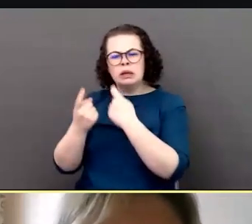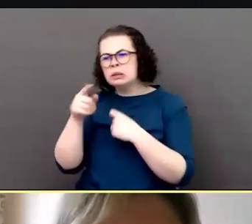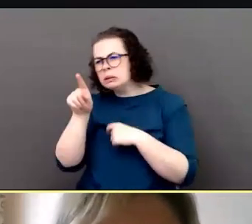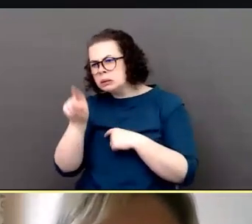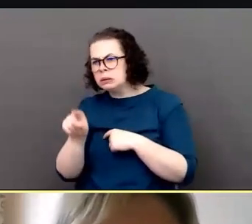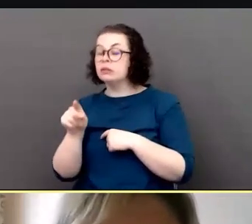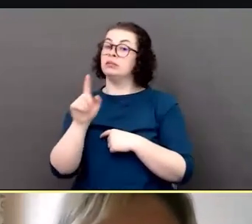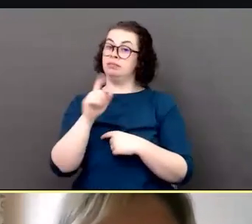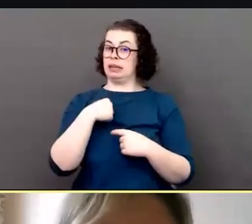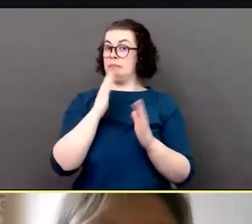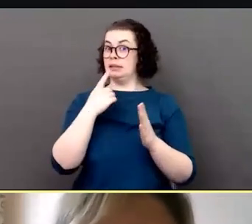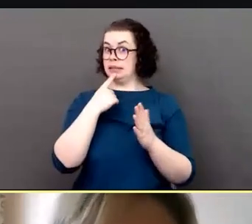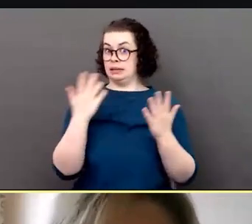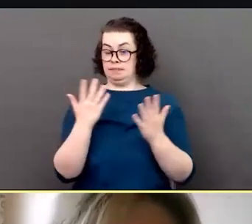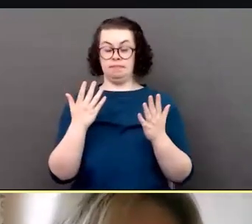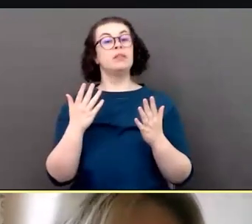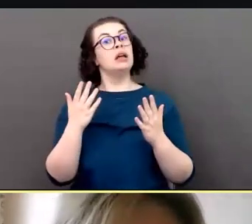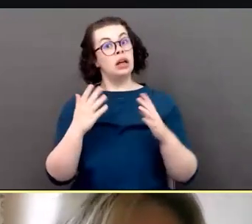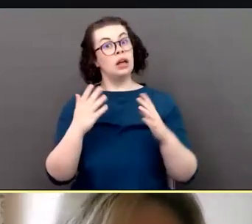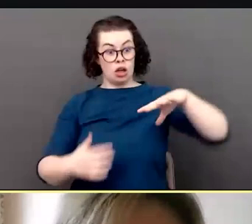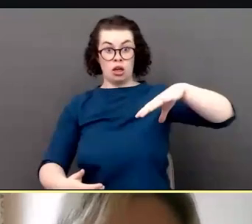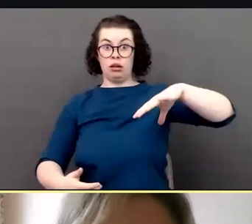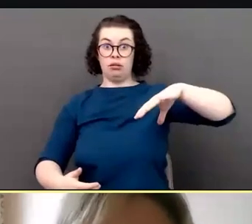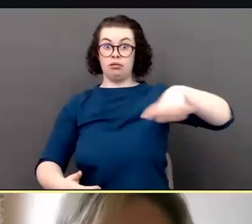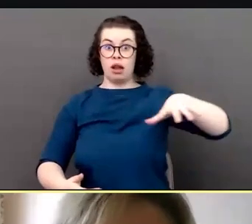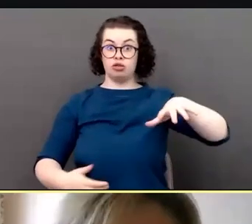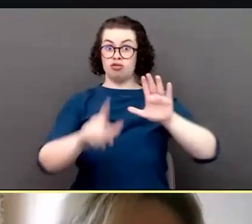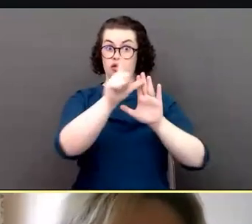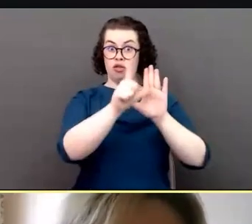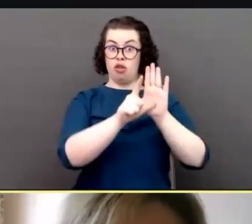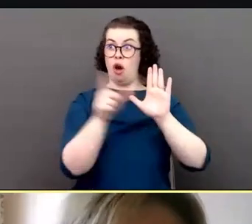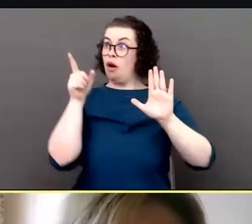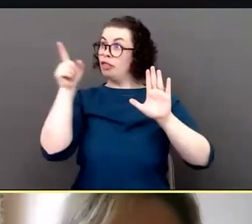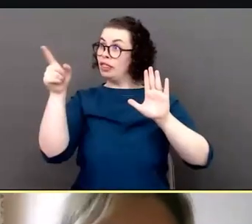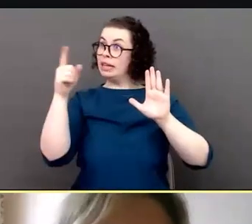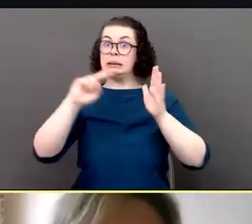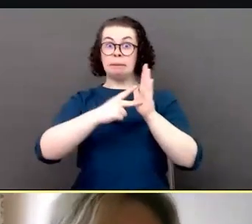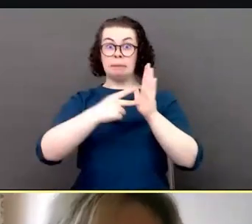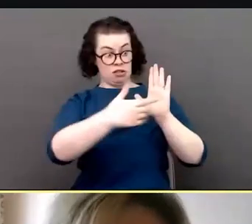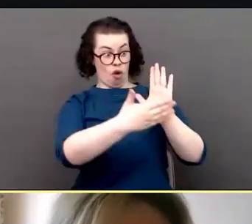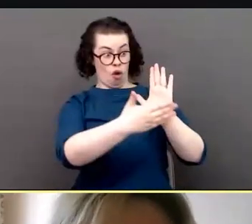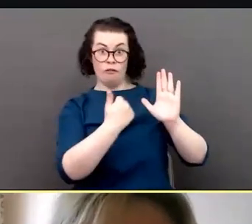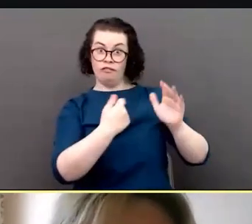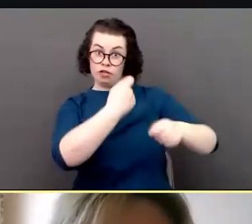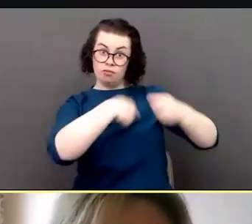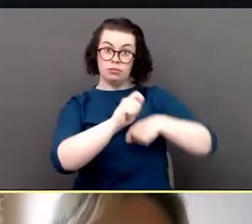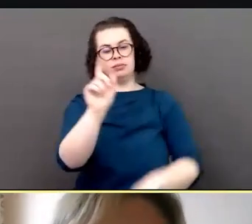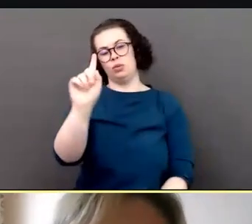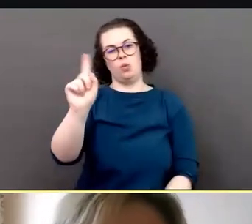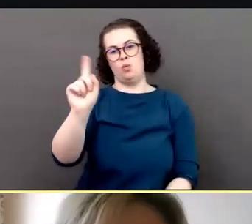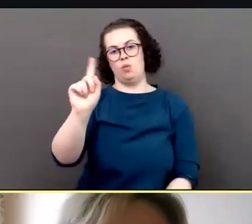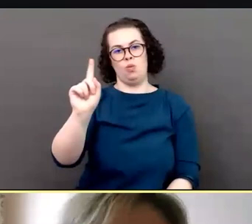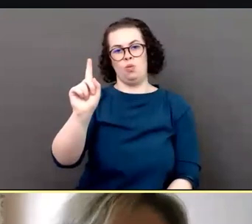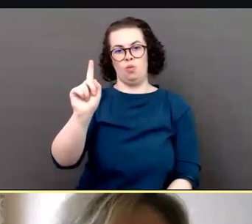take precedence on the national standards. They can continue to be used. If there is no national standard,